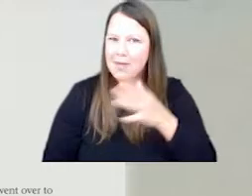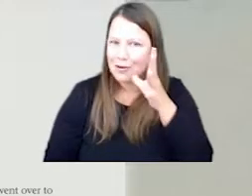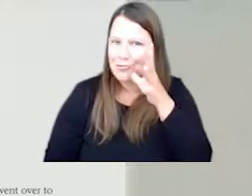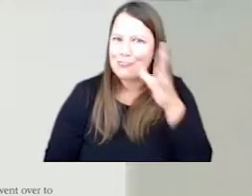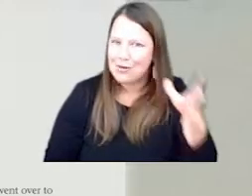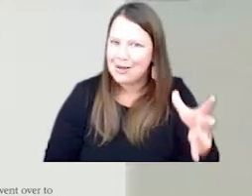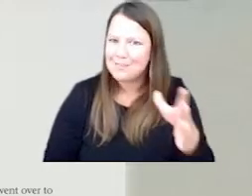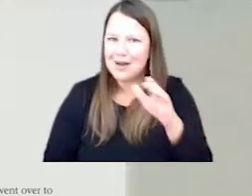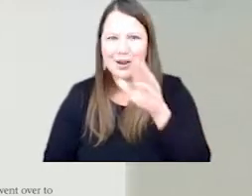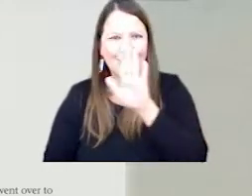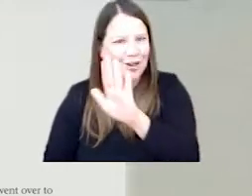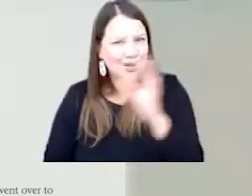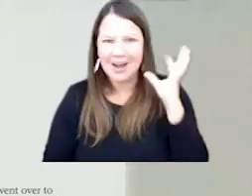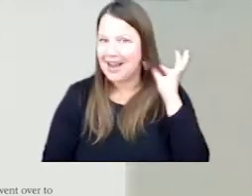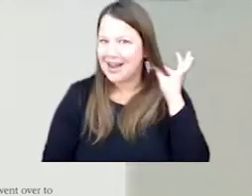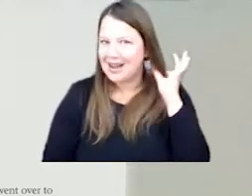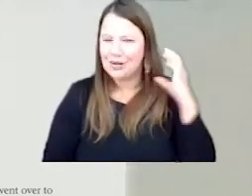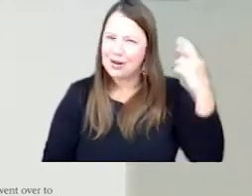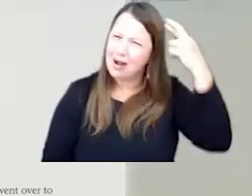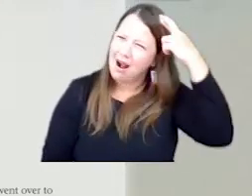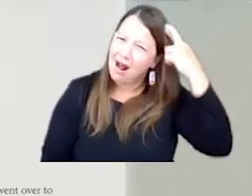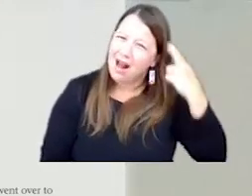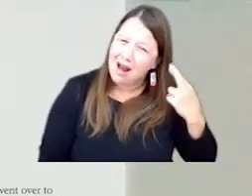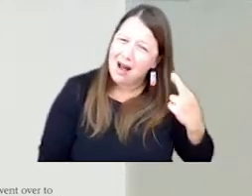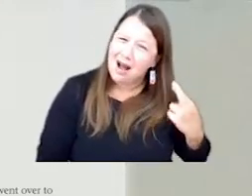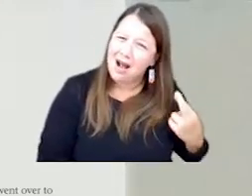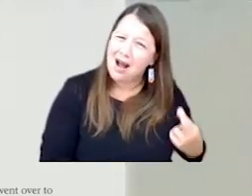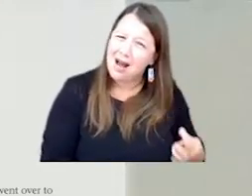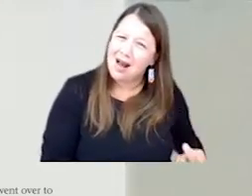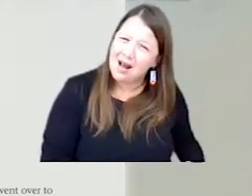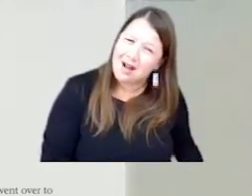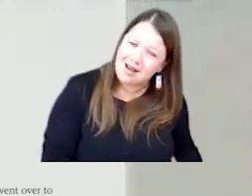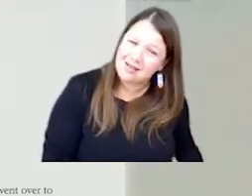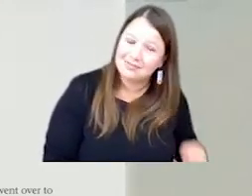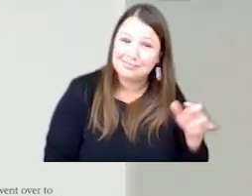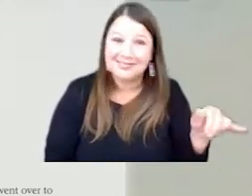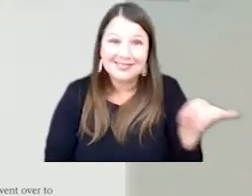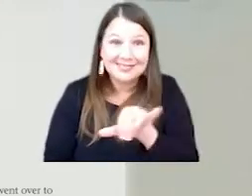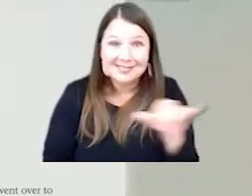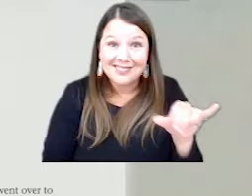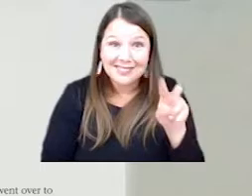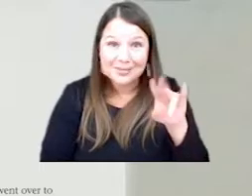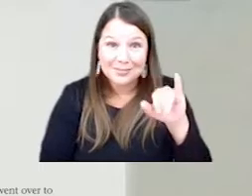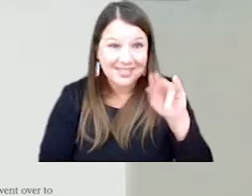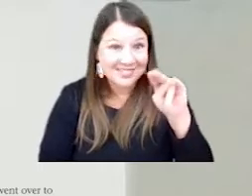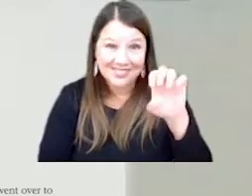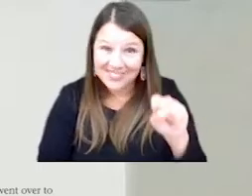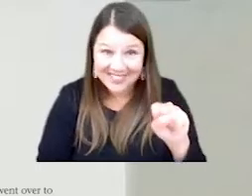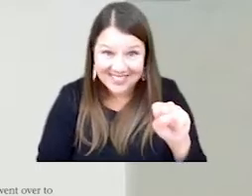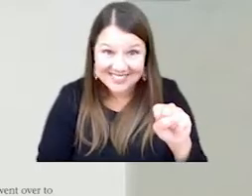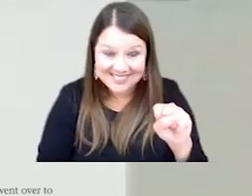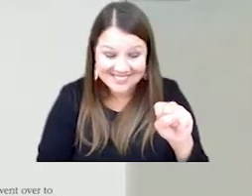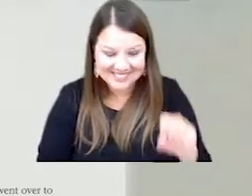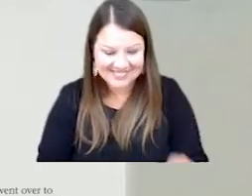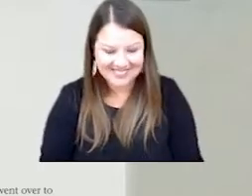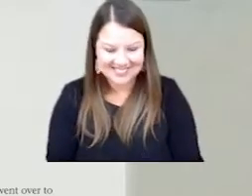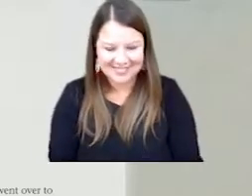When my Kukam turned to fix a latch, I saw that her braid hung almost as low as the